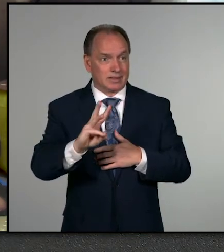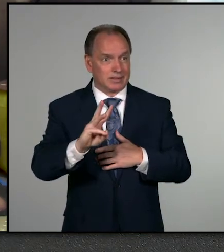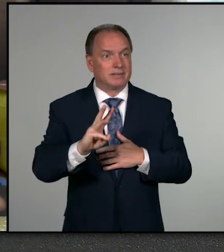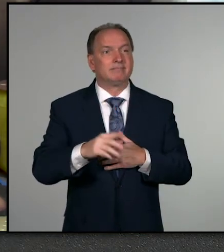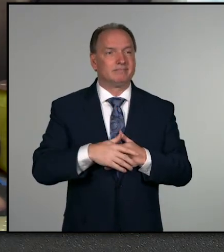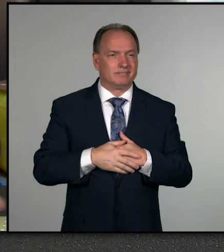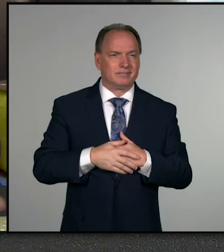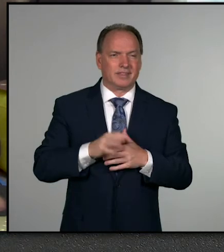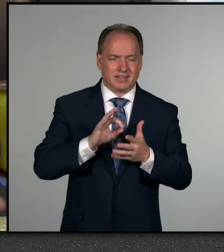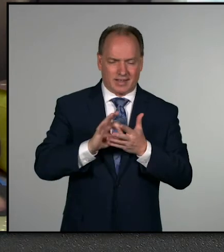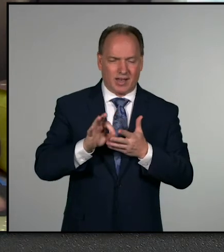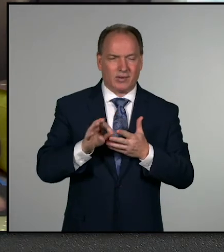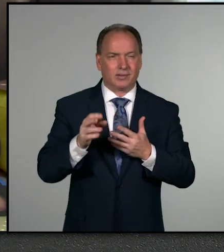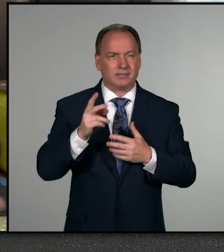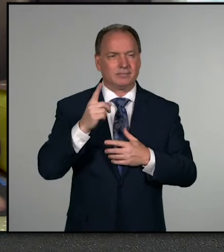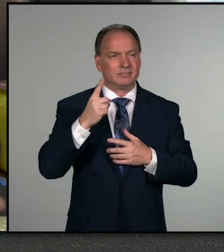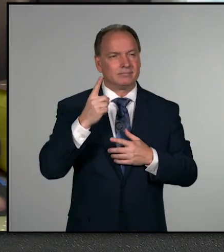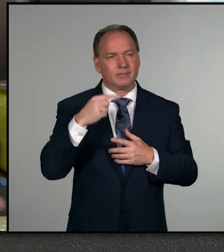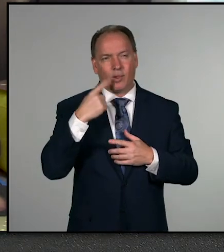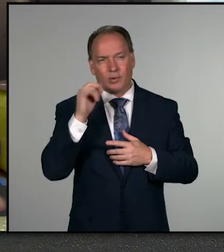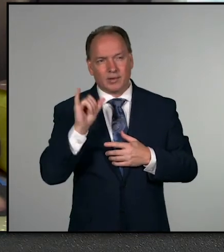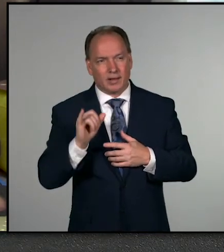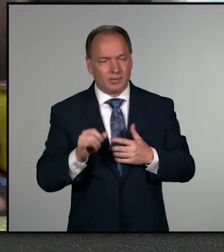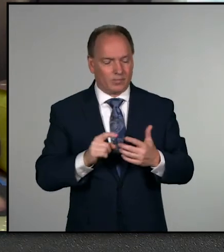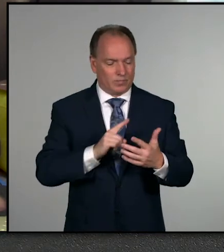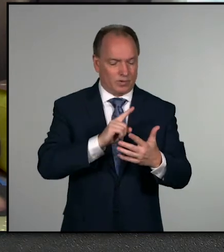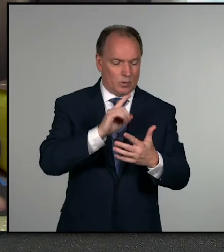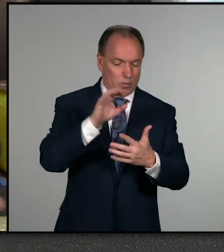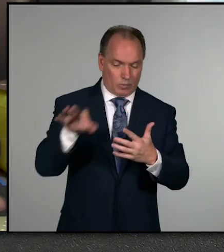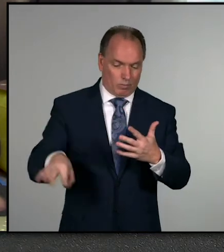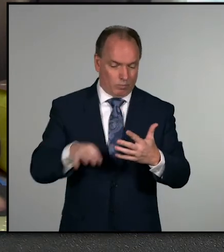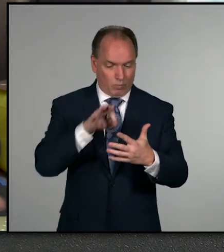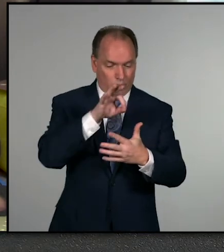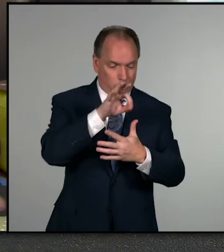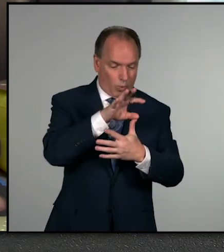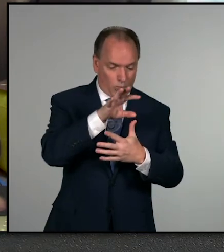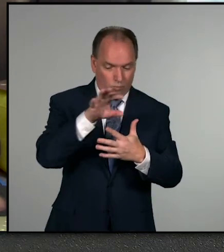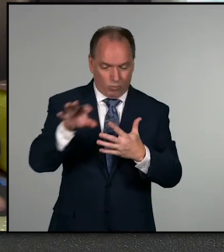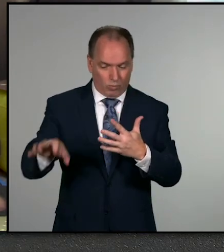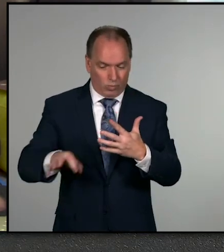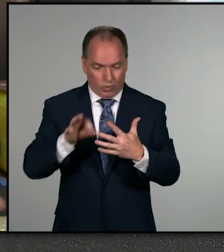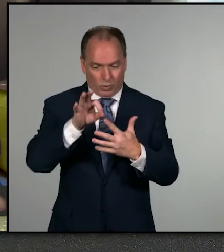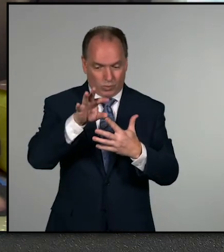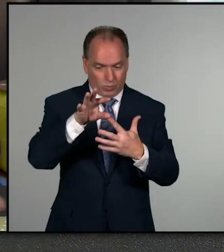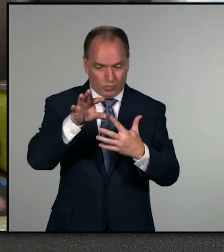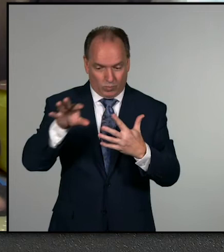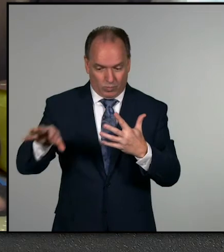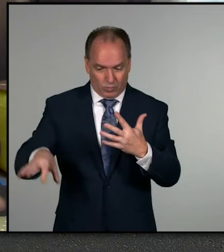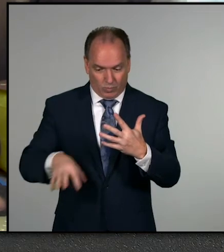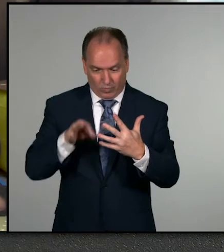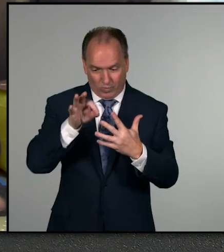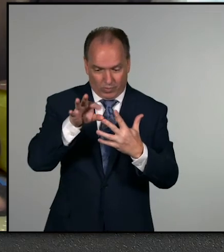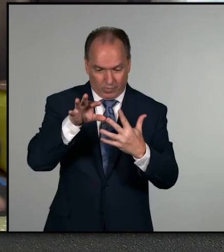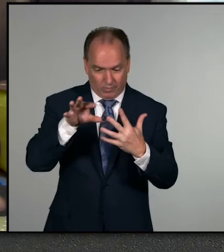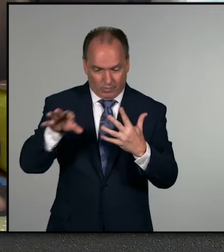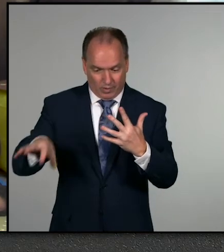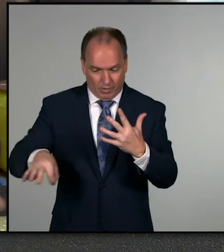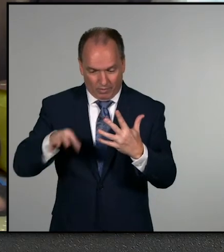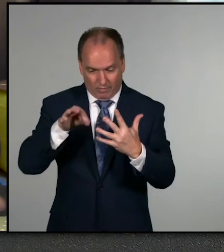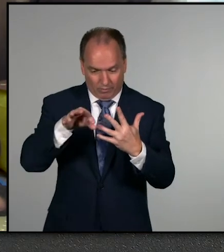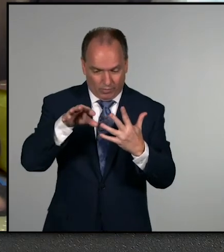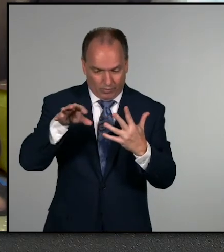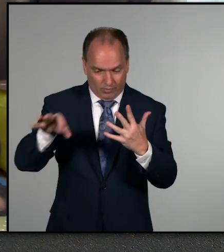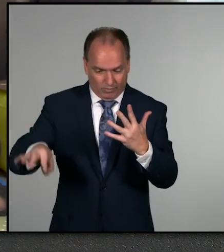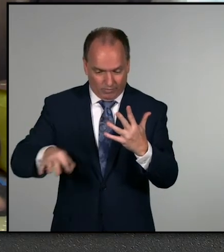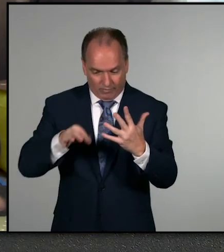count and see how many beans 6 looks like. 1, 2, 3,